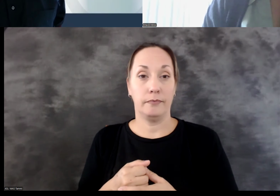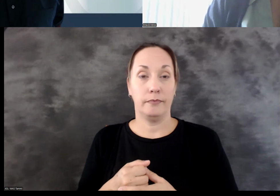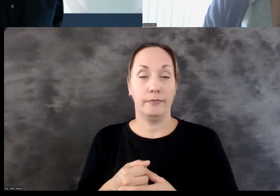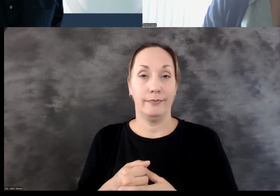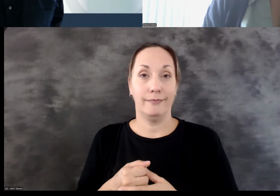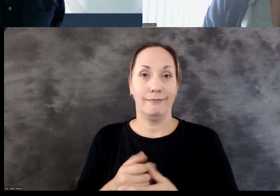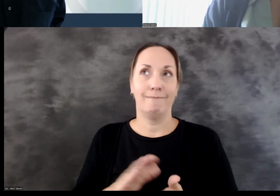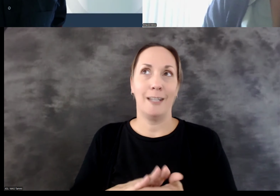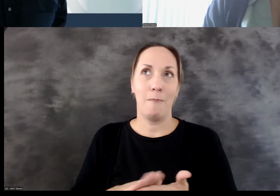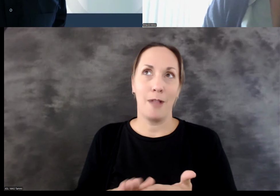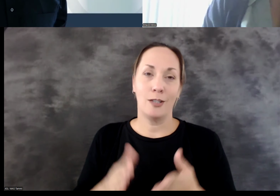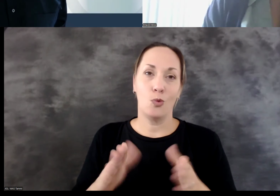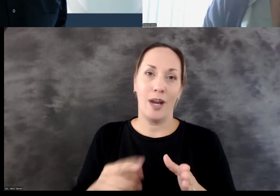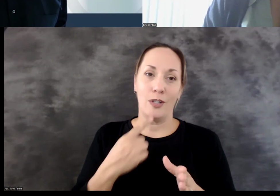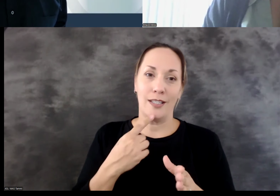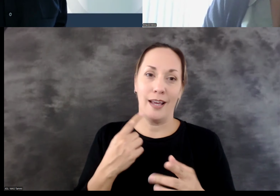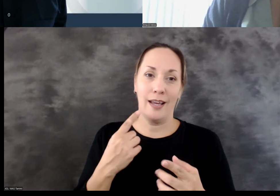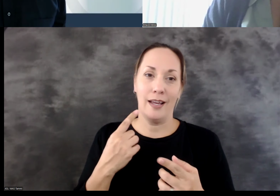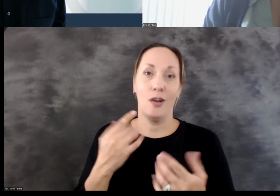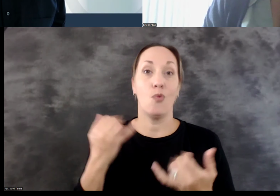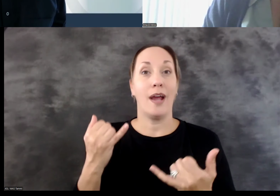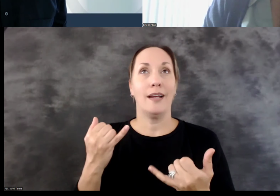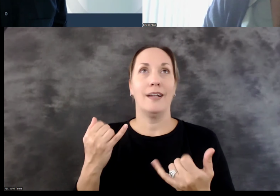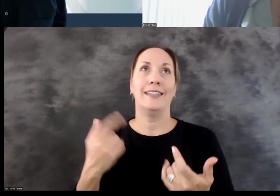way to say it would be that they're considering their options right now.